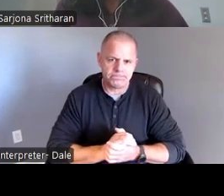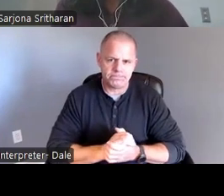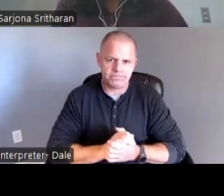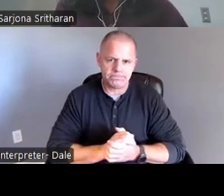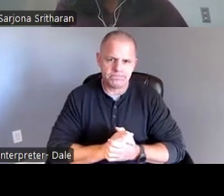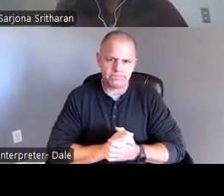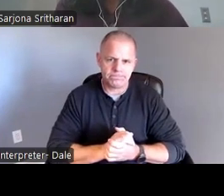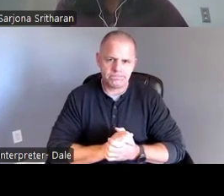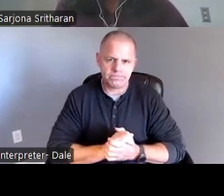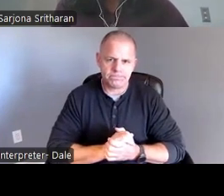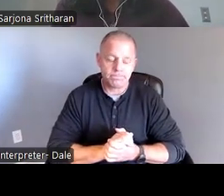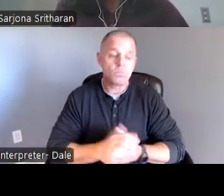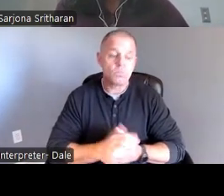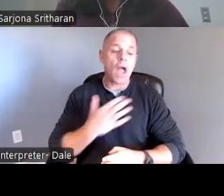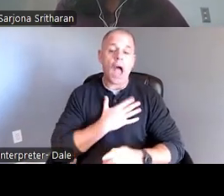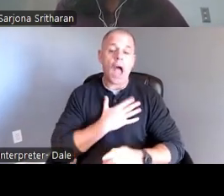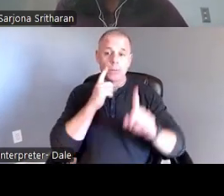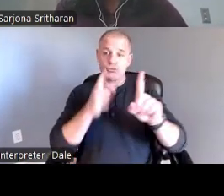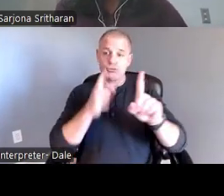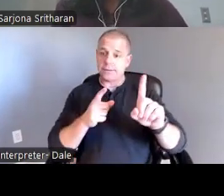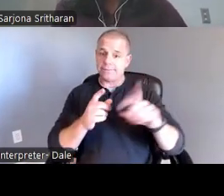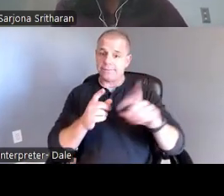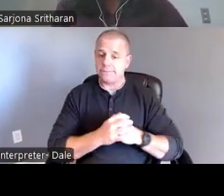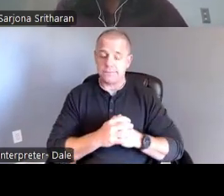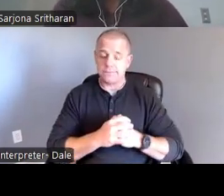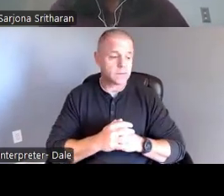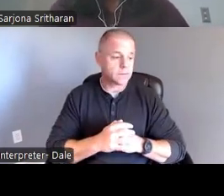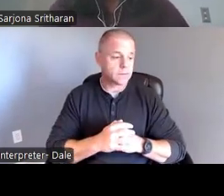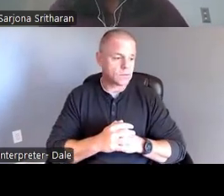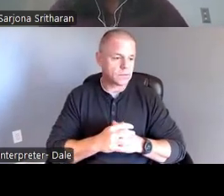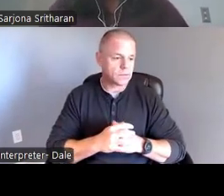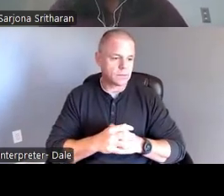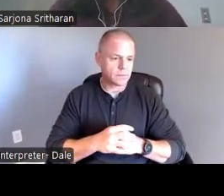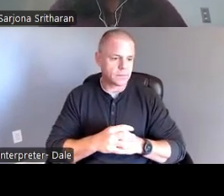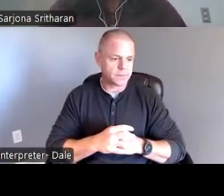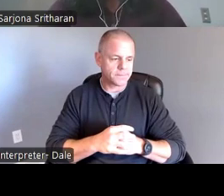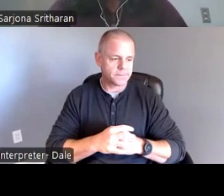So our objective was to